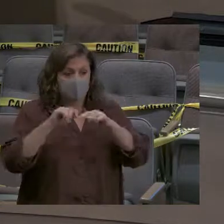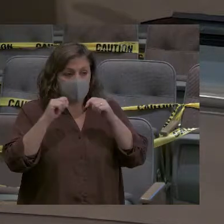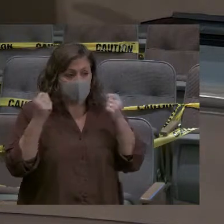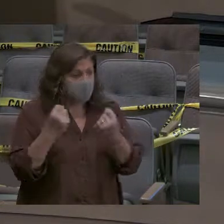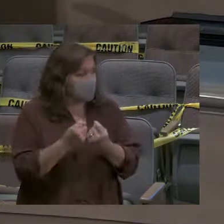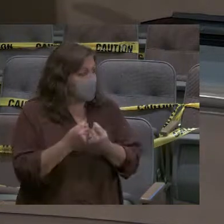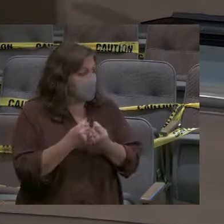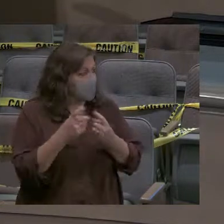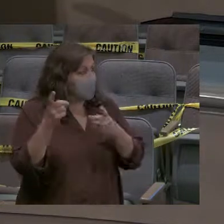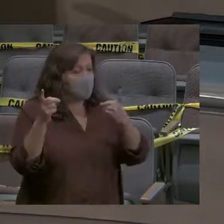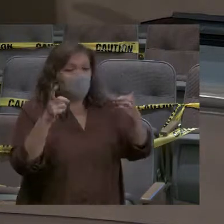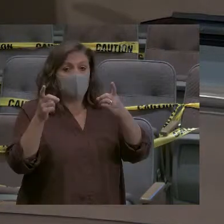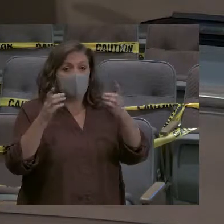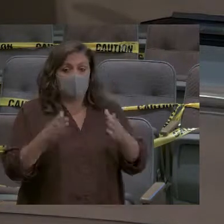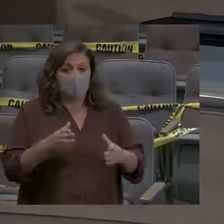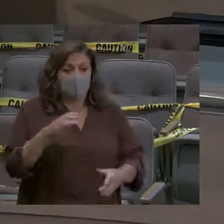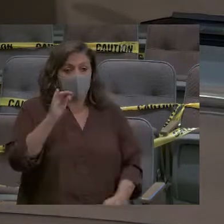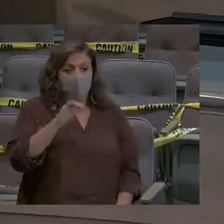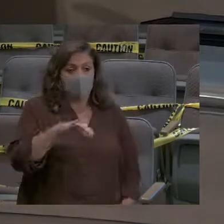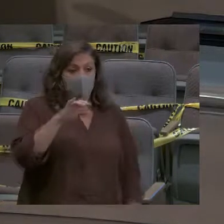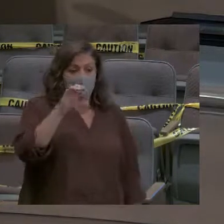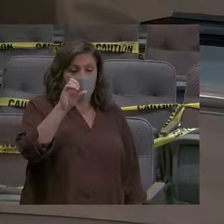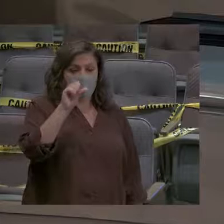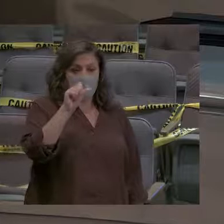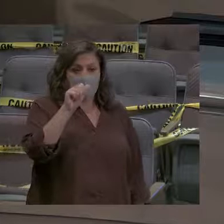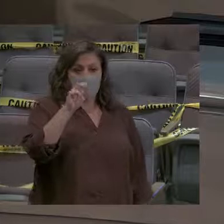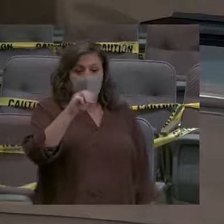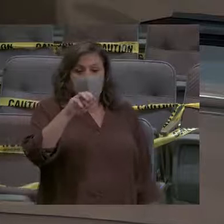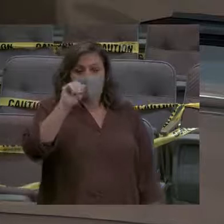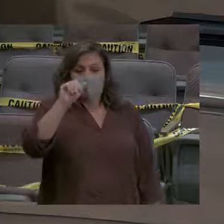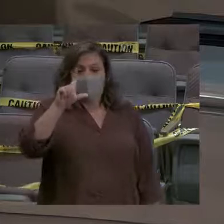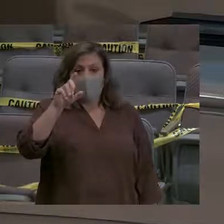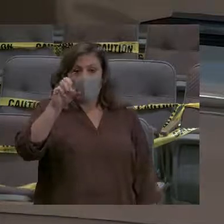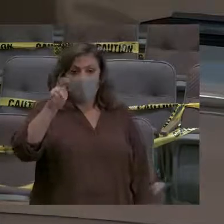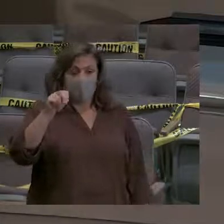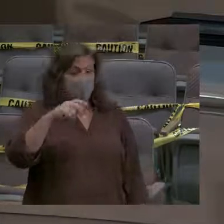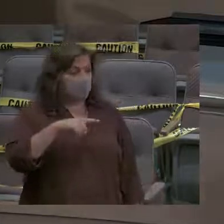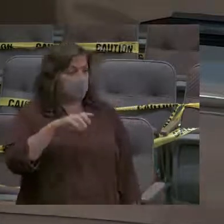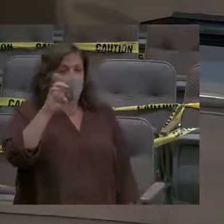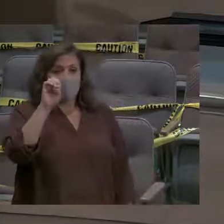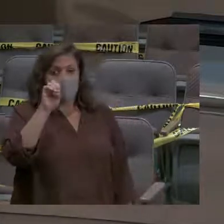the Director, Sam Allen, Dougherty County EMS. Mr. Allen.